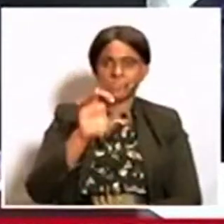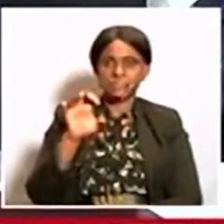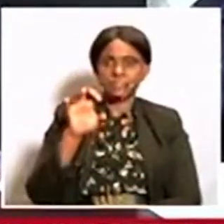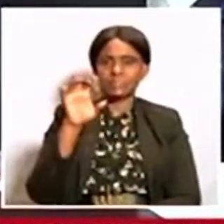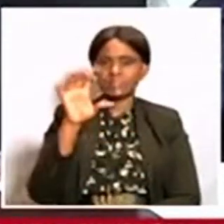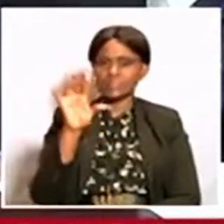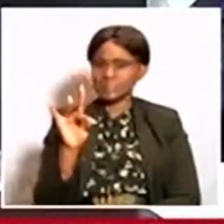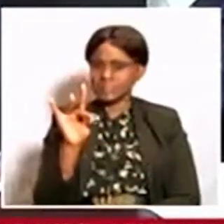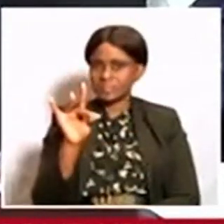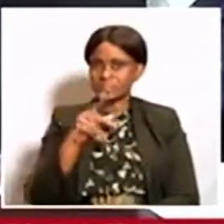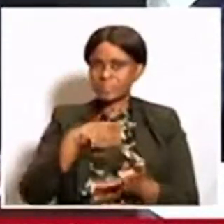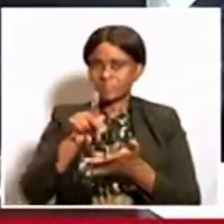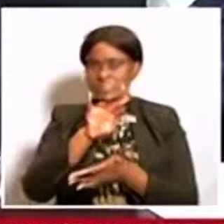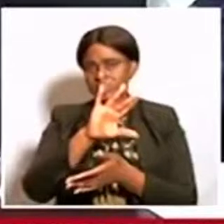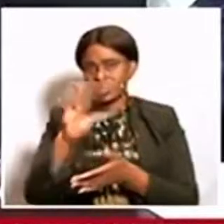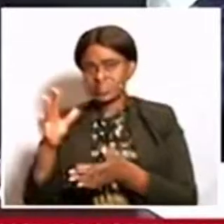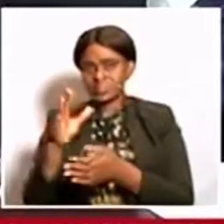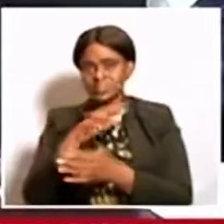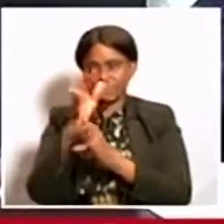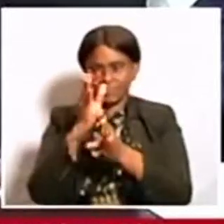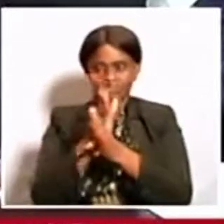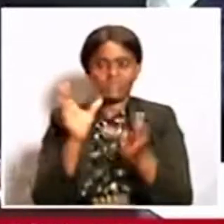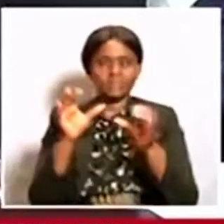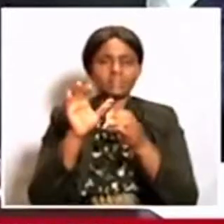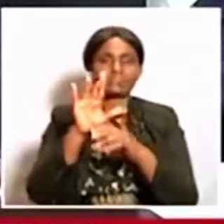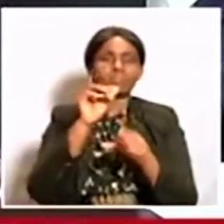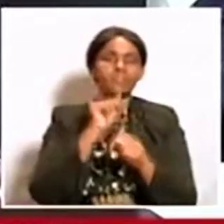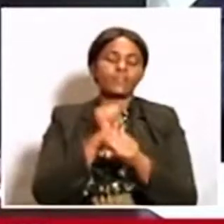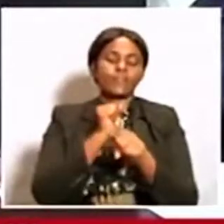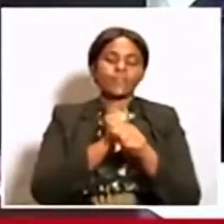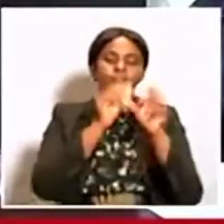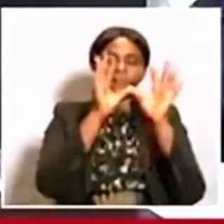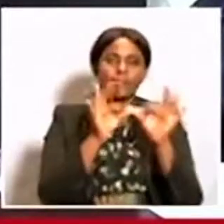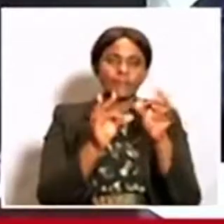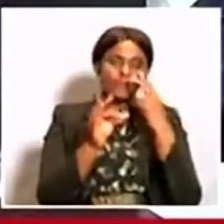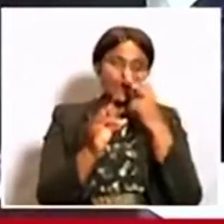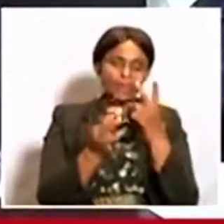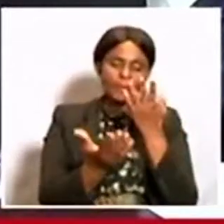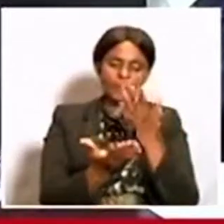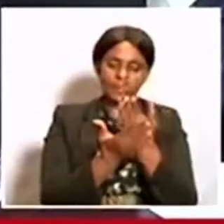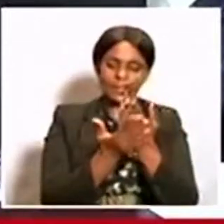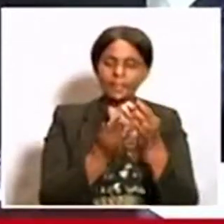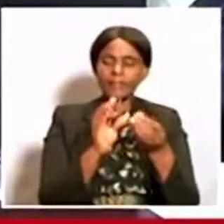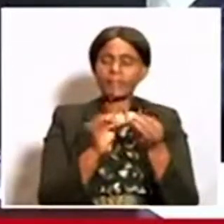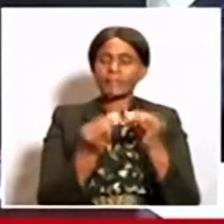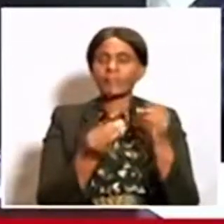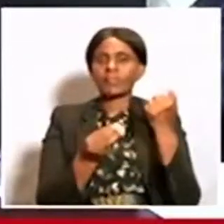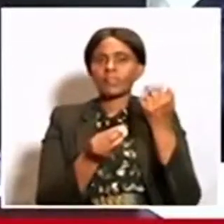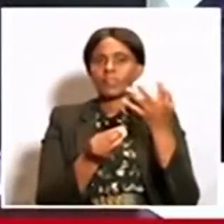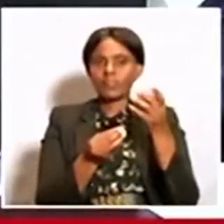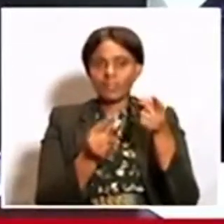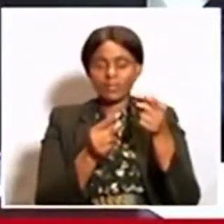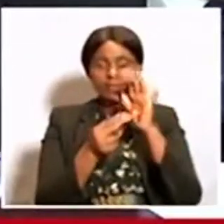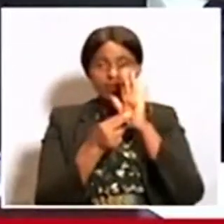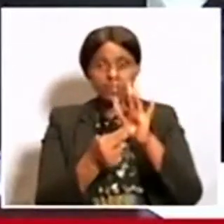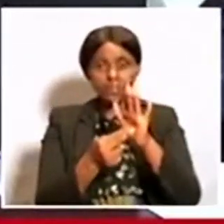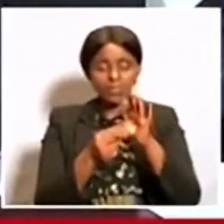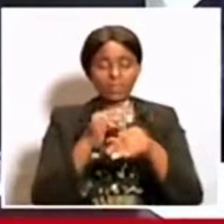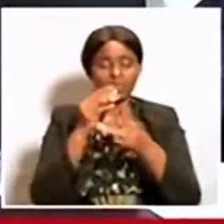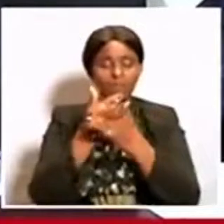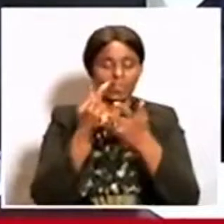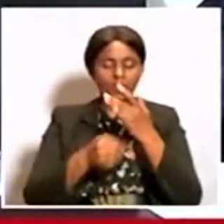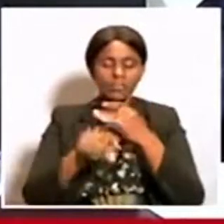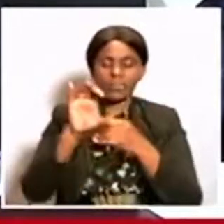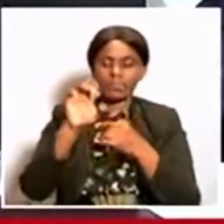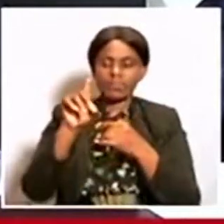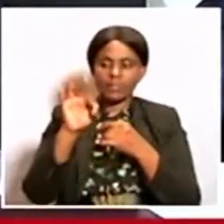58,528 was reimbursed to the council operations account. See Appendix 15. That shows the CDF